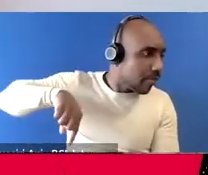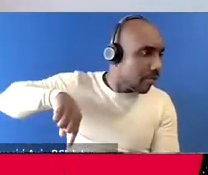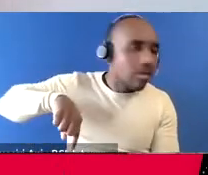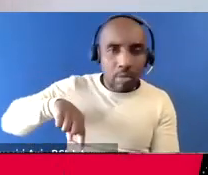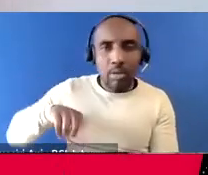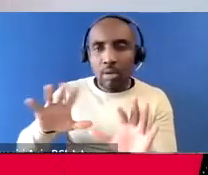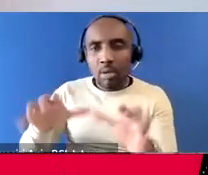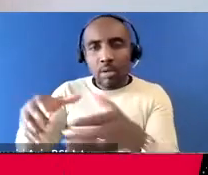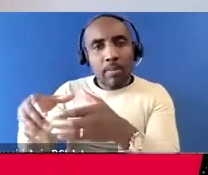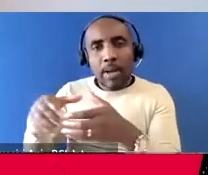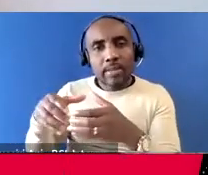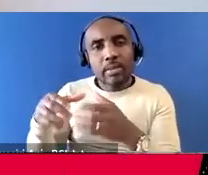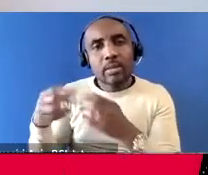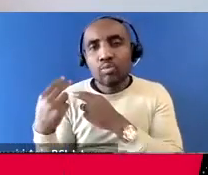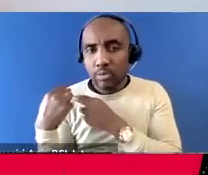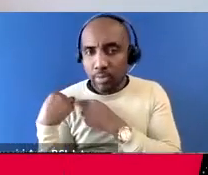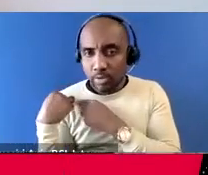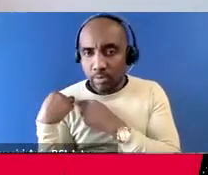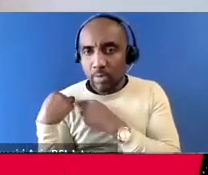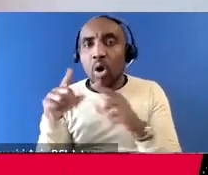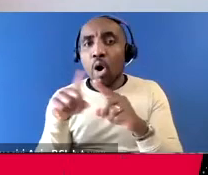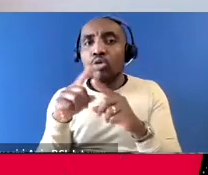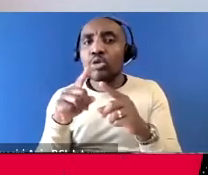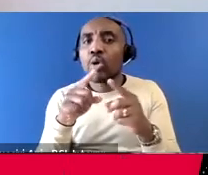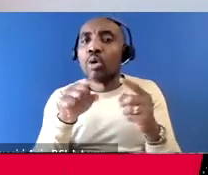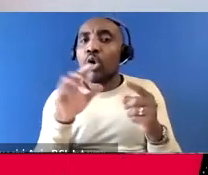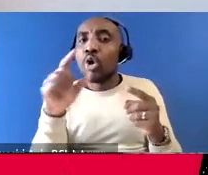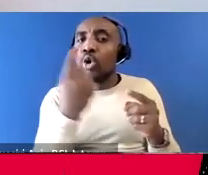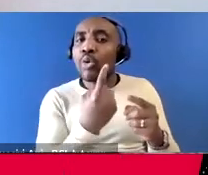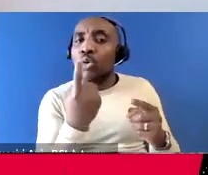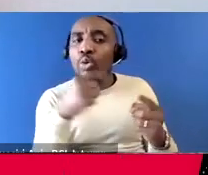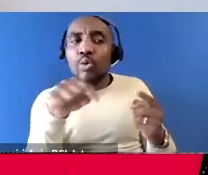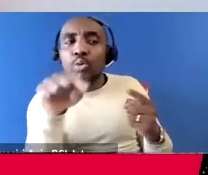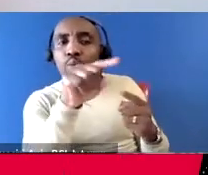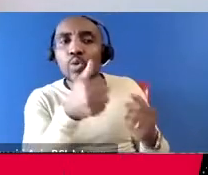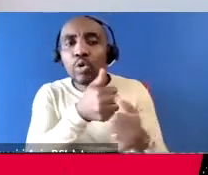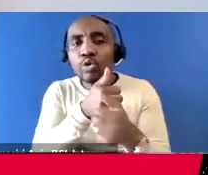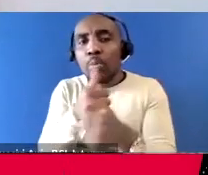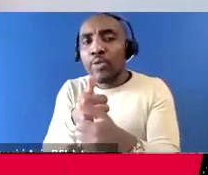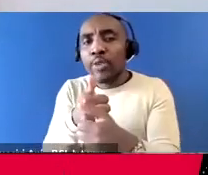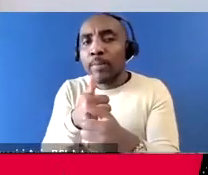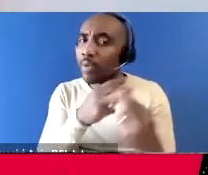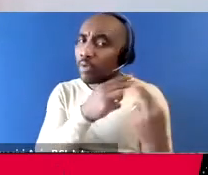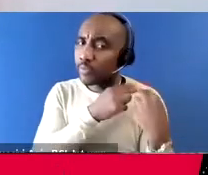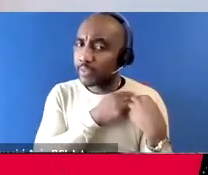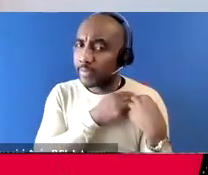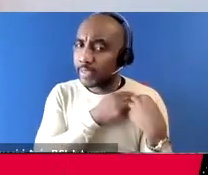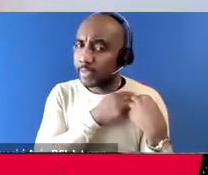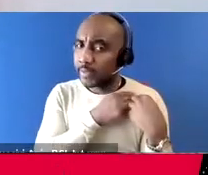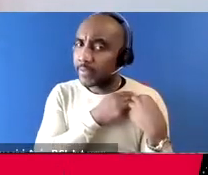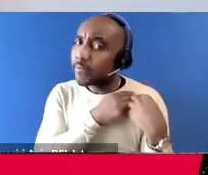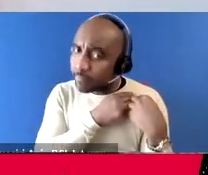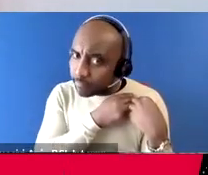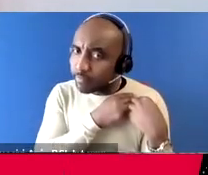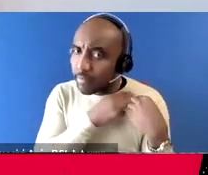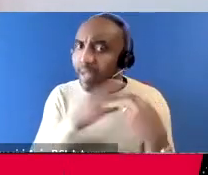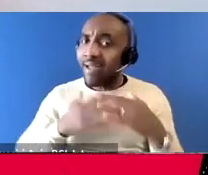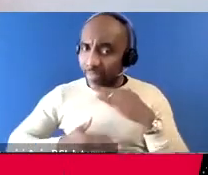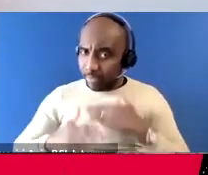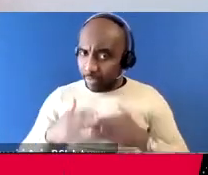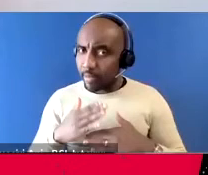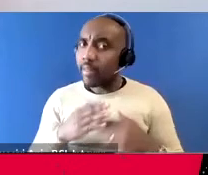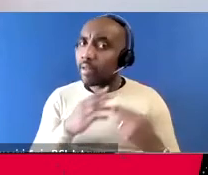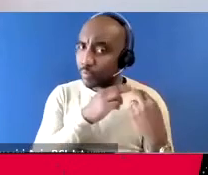The states is not only are not only required to stop the arms sales. This is one thing that they can do. But